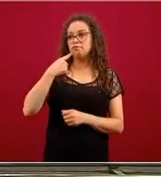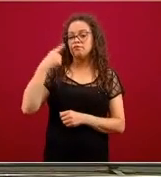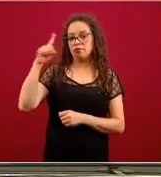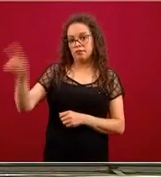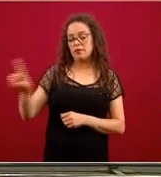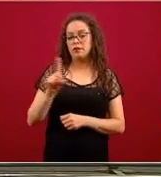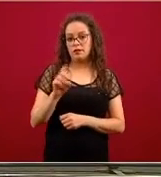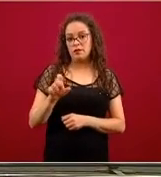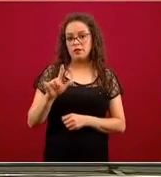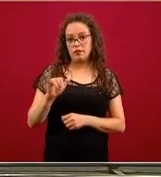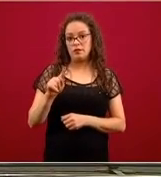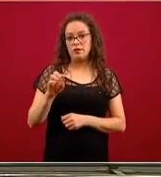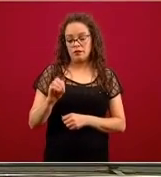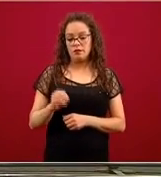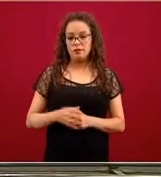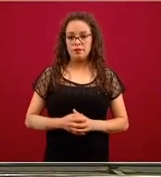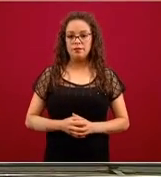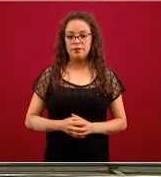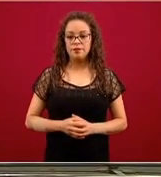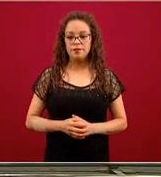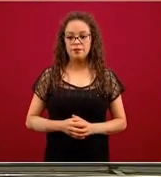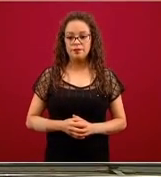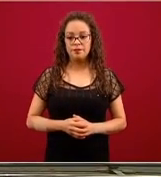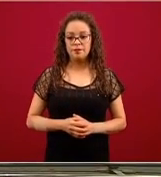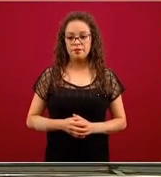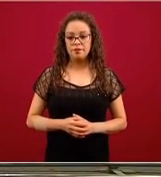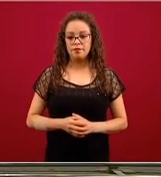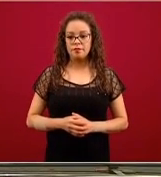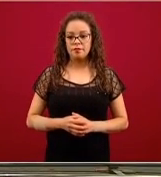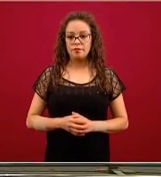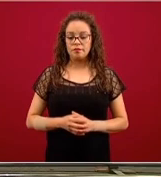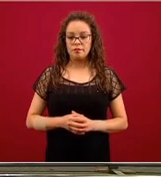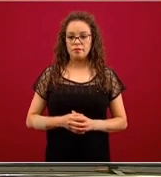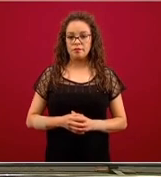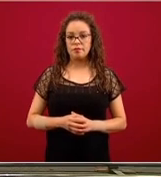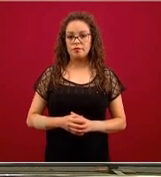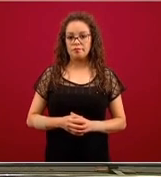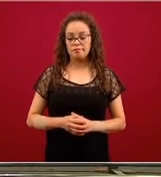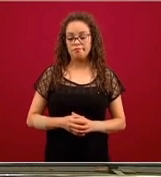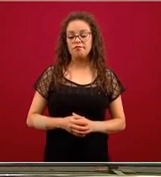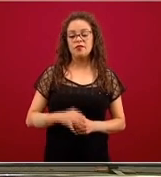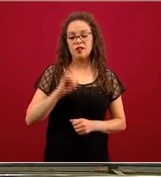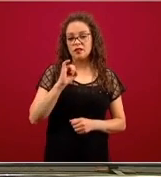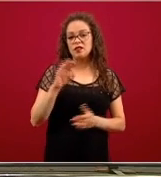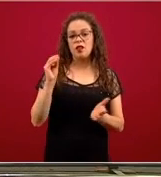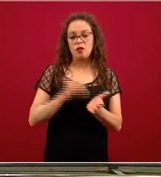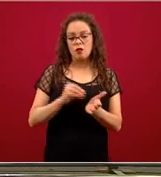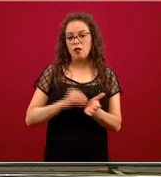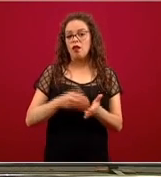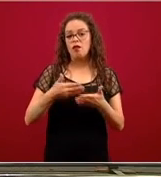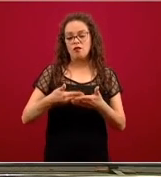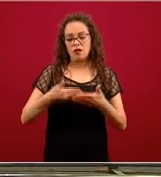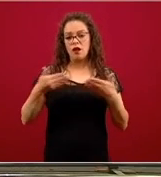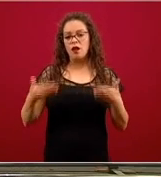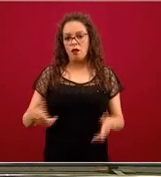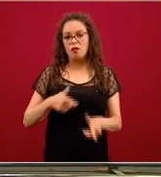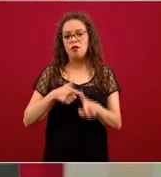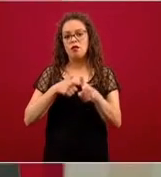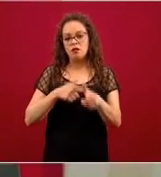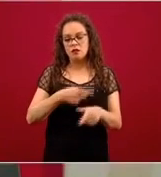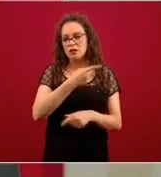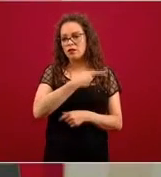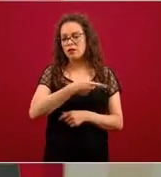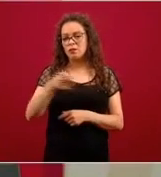crime. So in general terms, yes, we continue to struggle with and deal